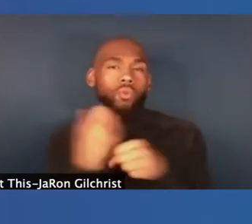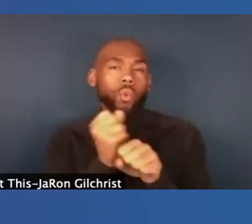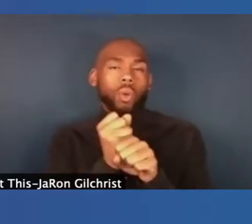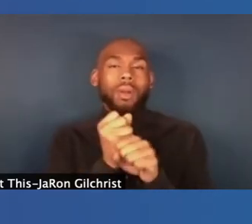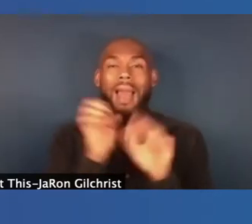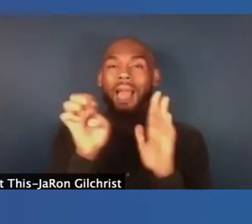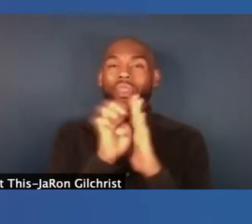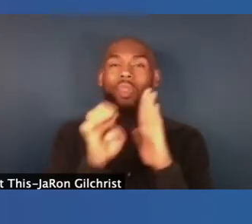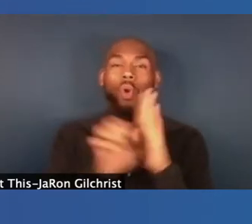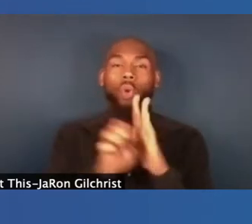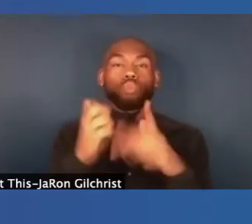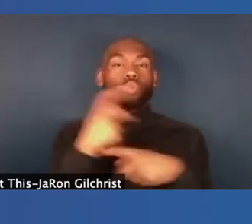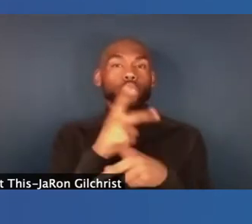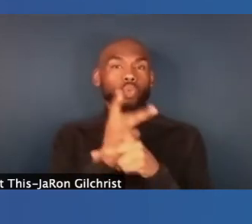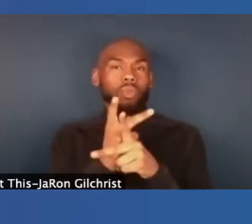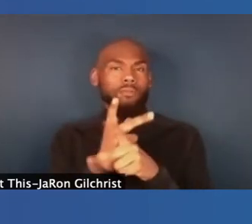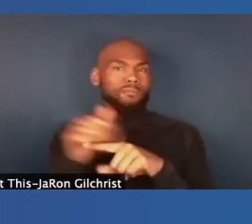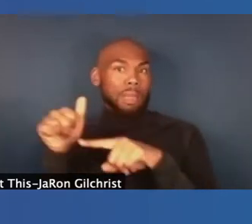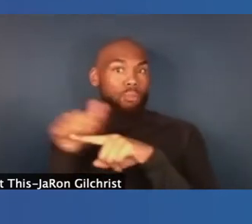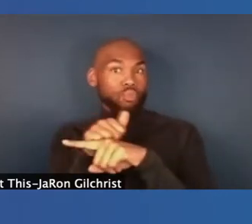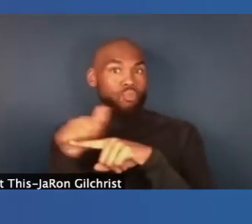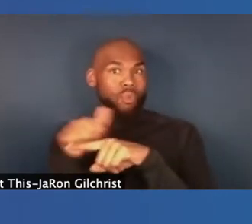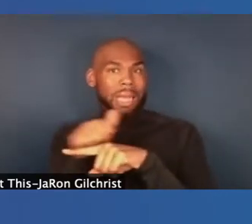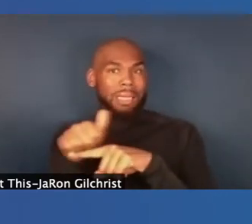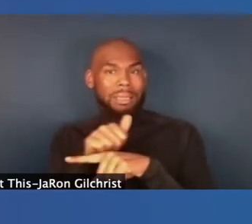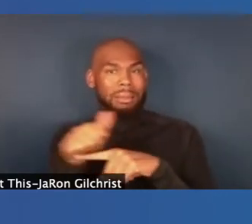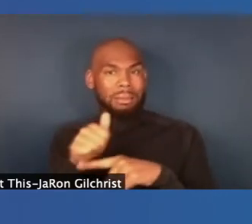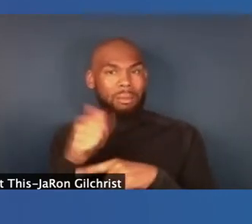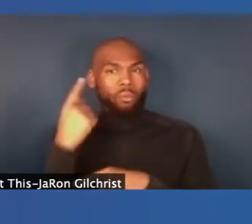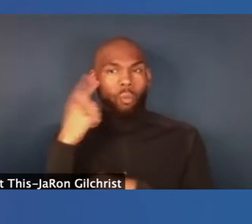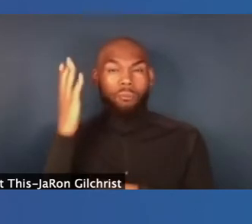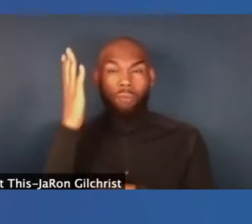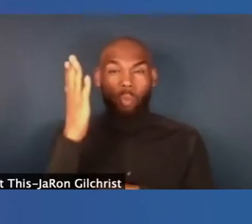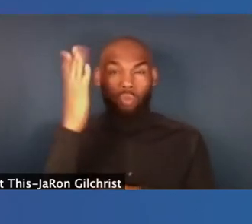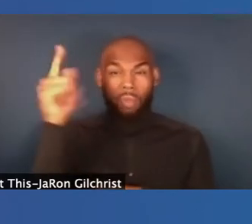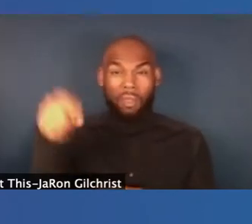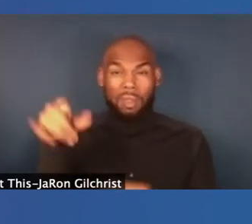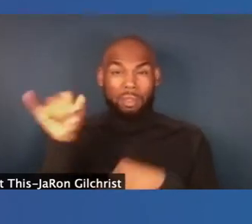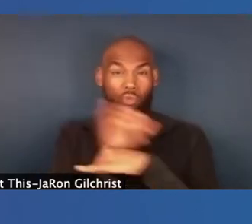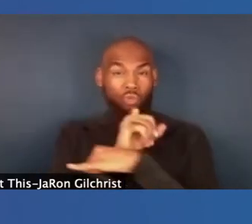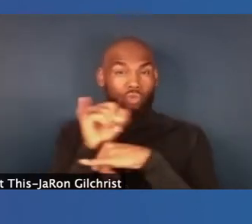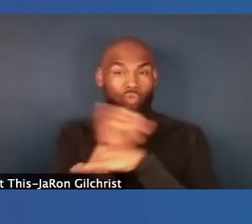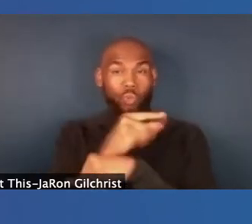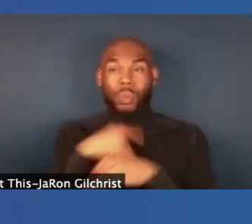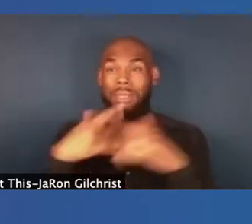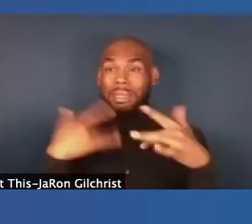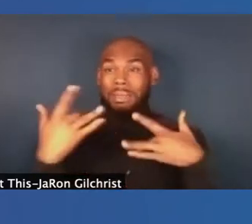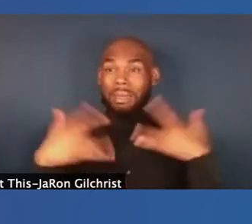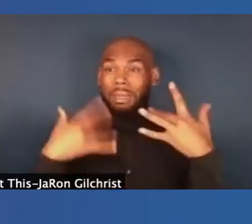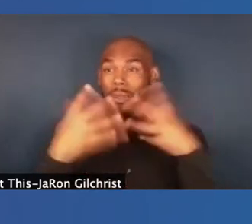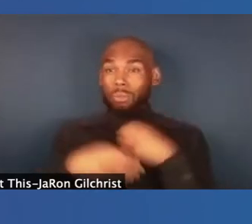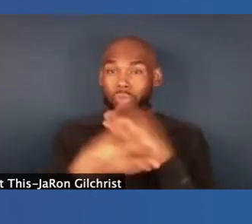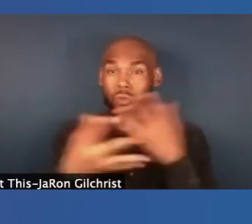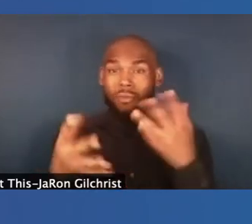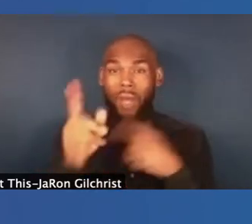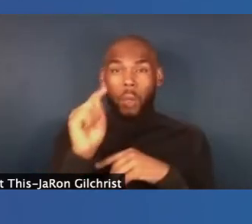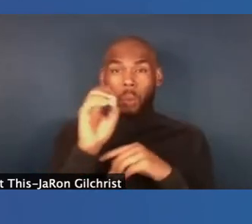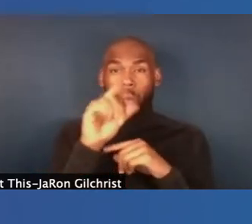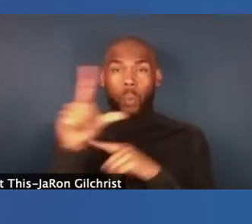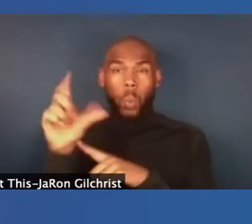ethical producing practice that for the future of the industry. We're super excited to provide these tools and do a deep dive into